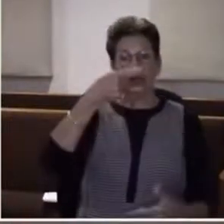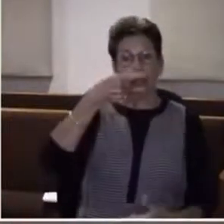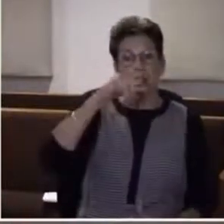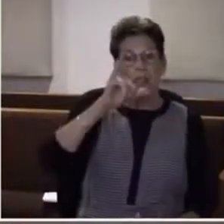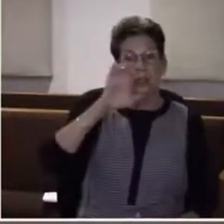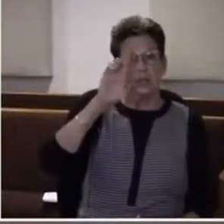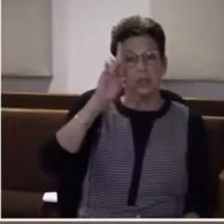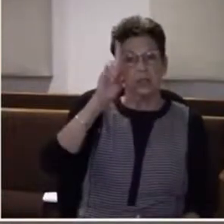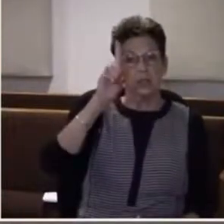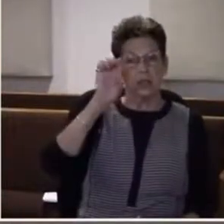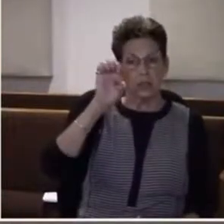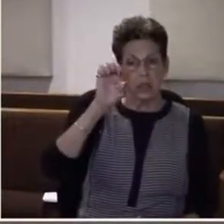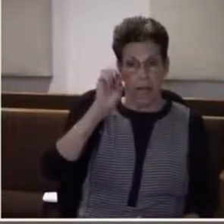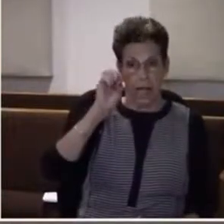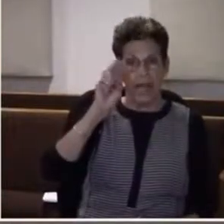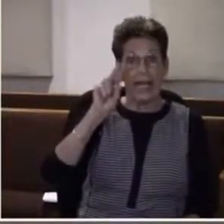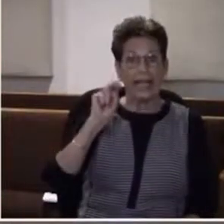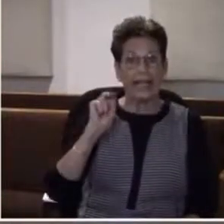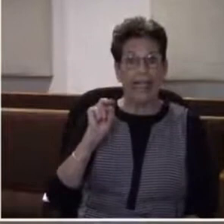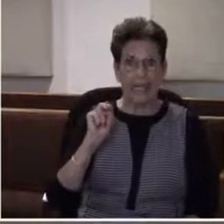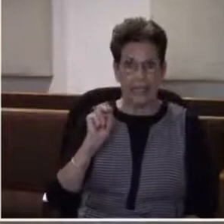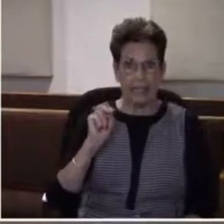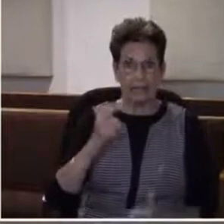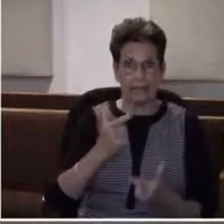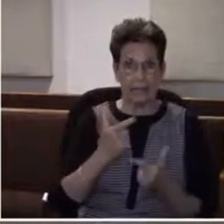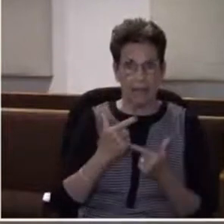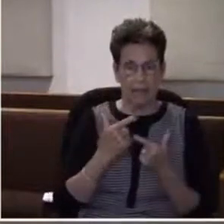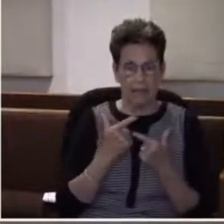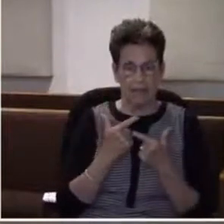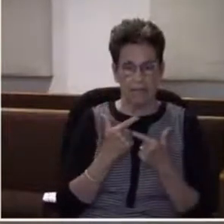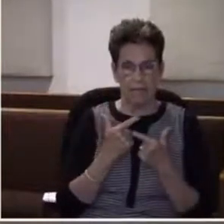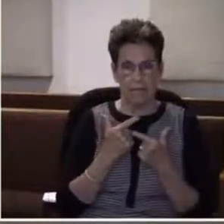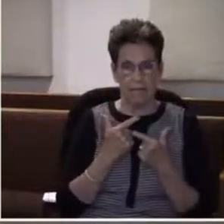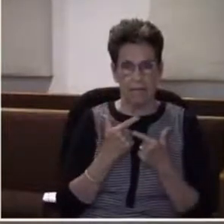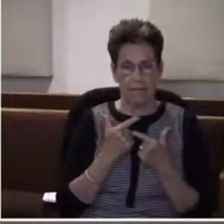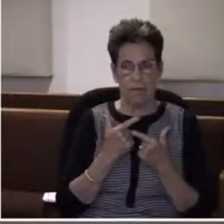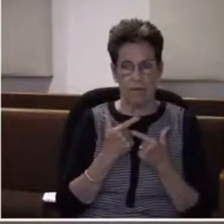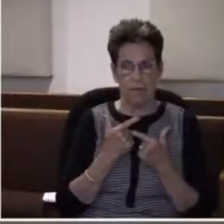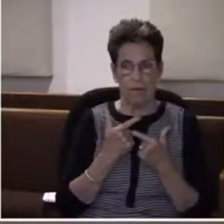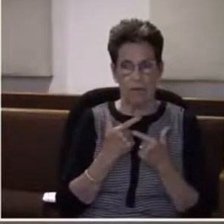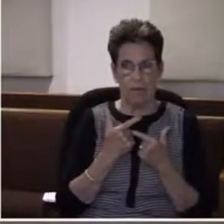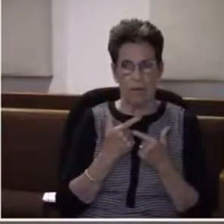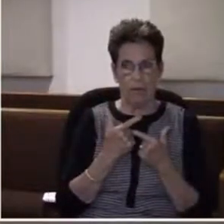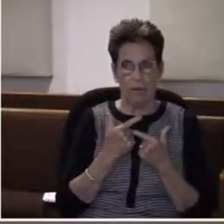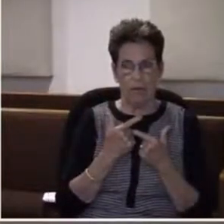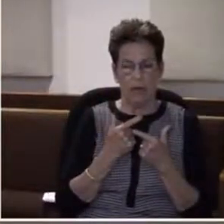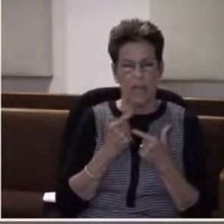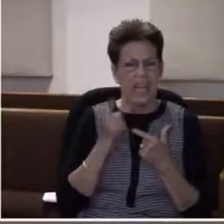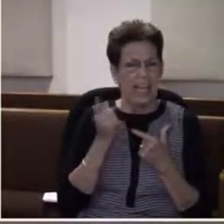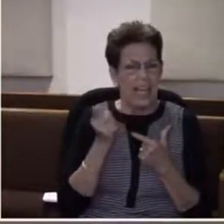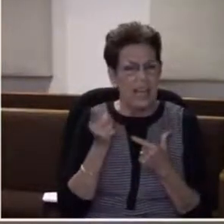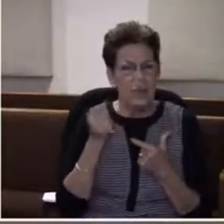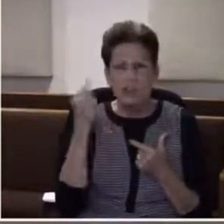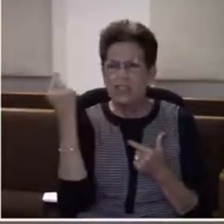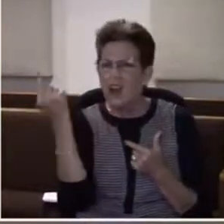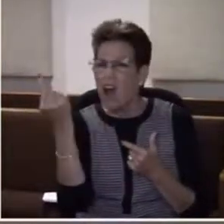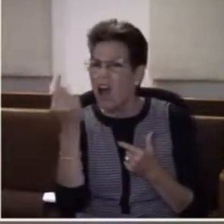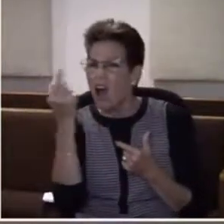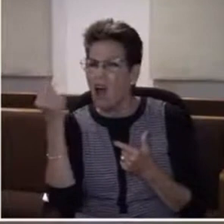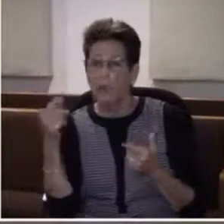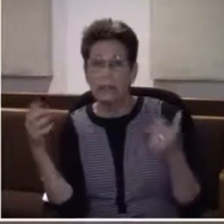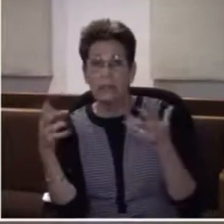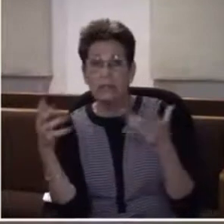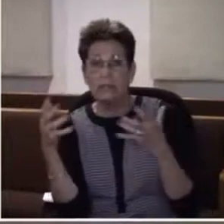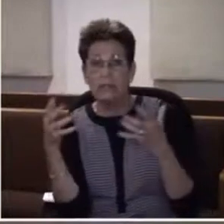life, and you could really look at his life and deal with the feeling of, why am I always afraid?